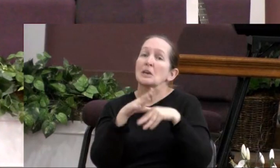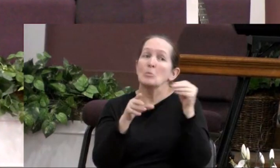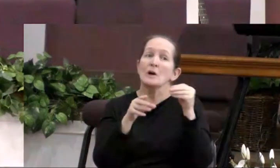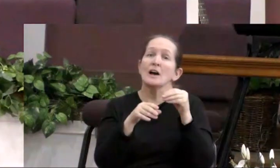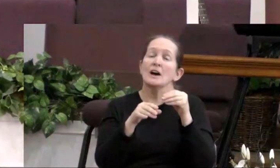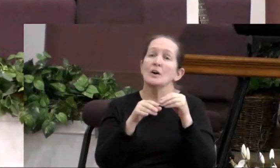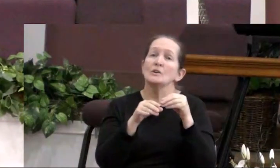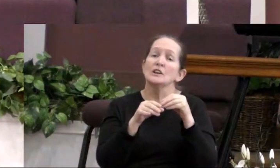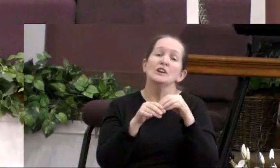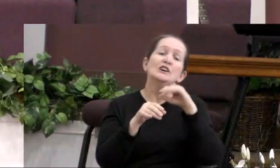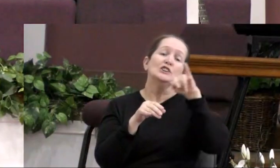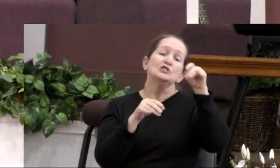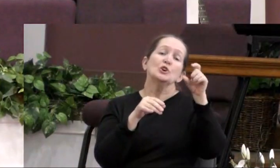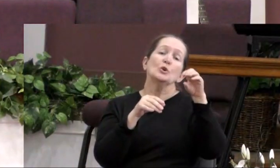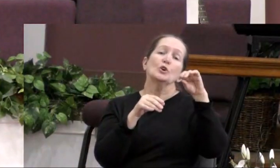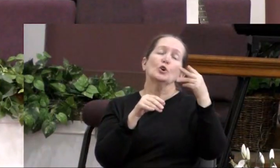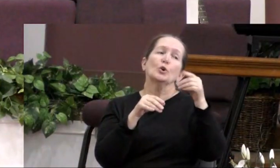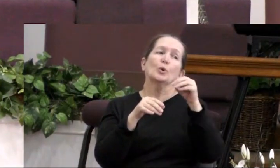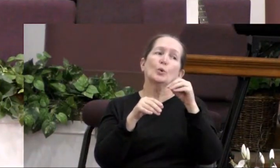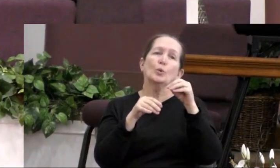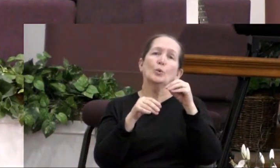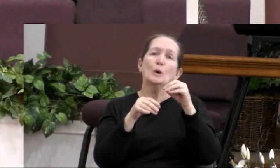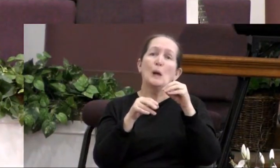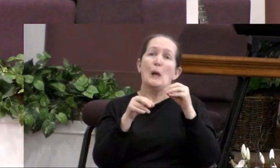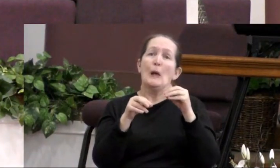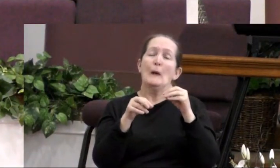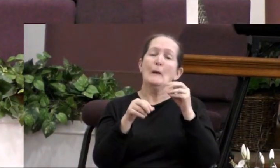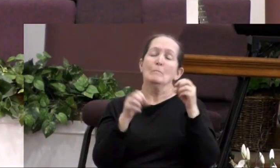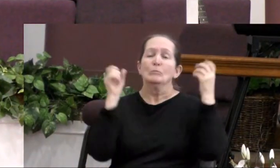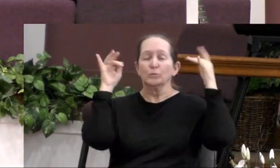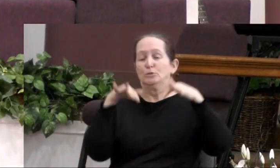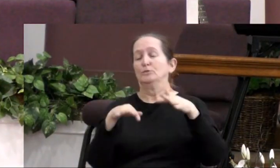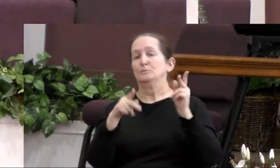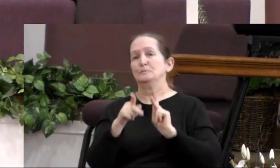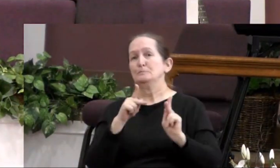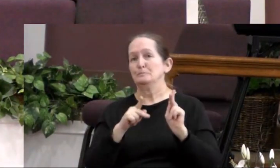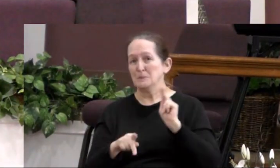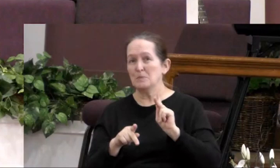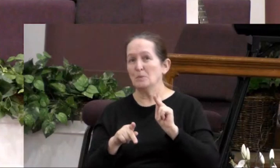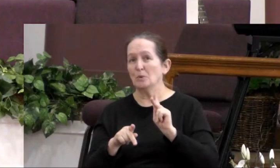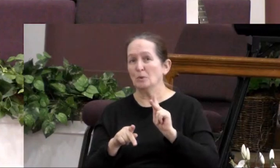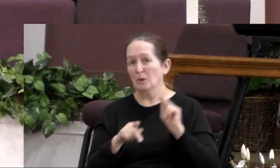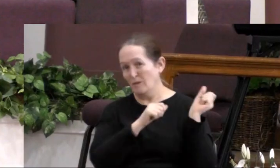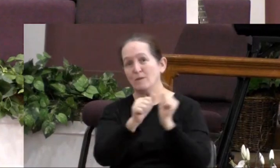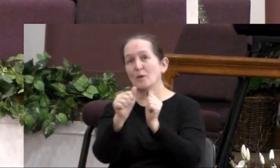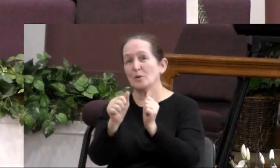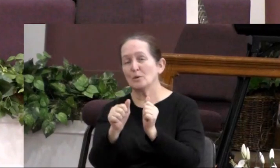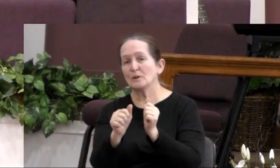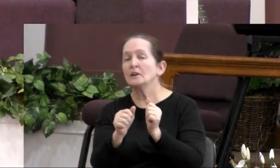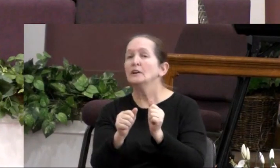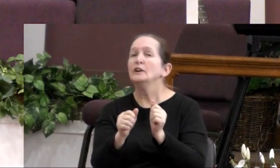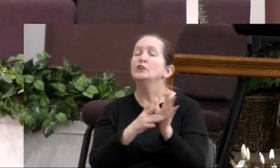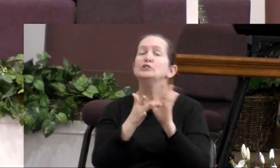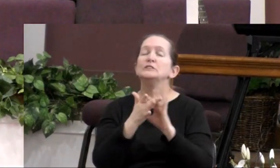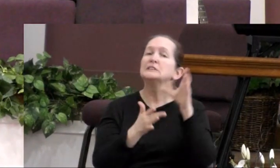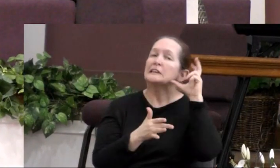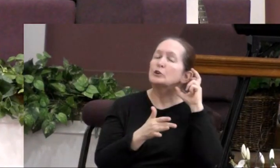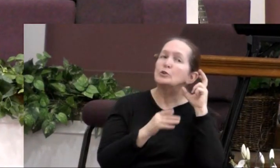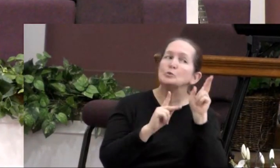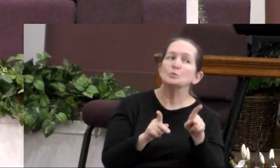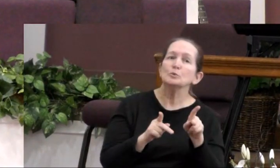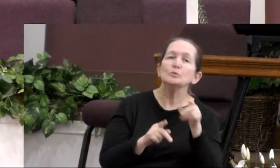here's this crowd coming behind him. he hears someone cry out,